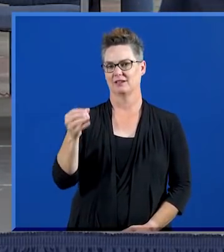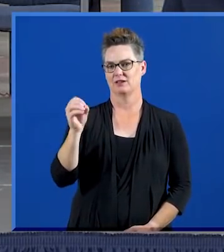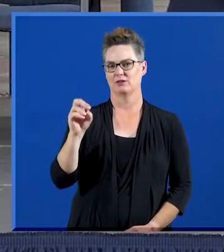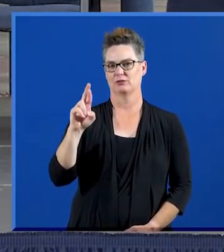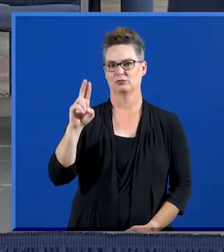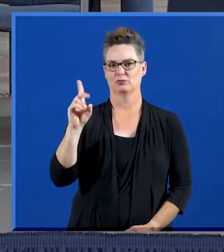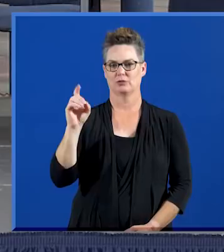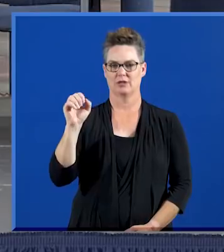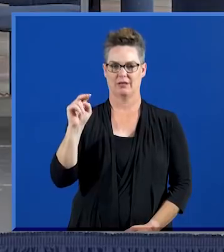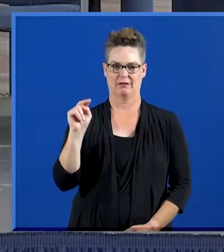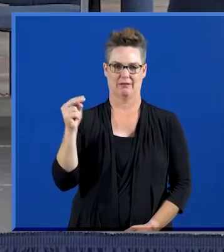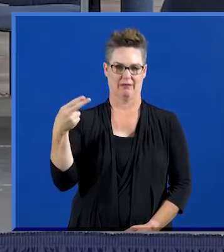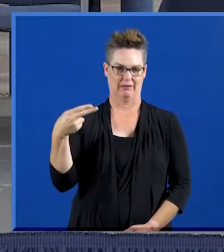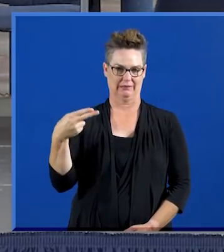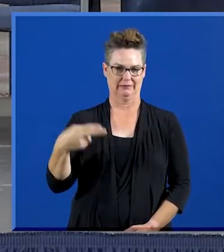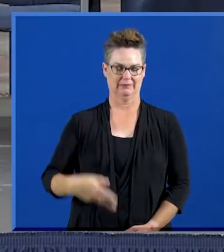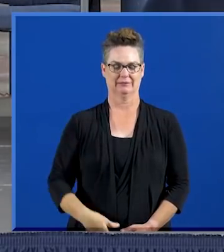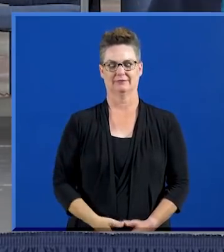Jordan Hicks.